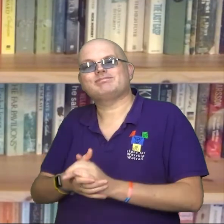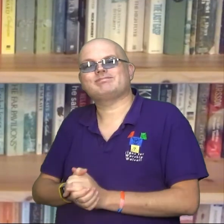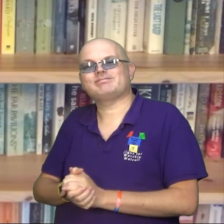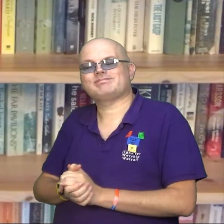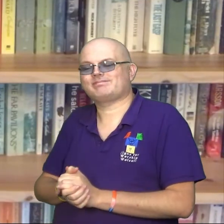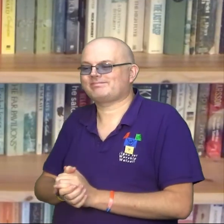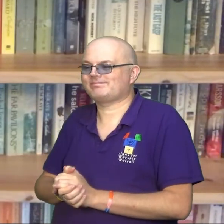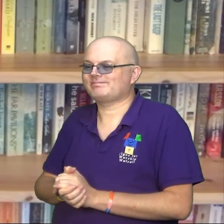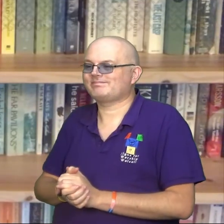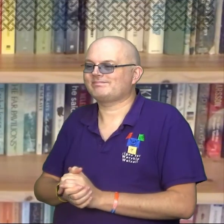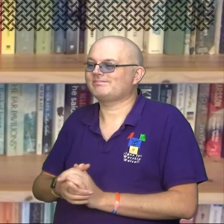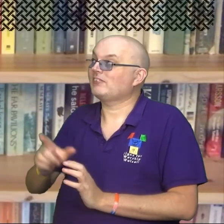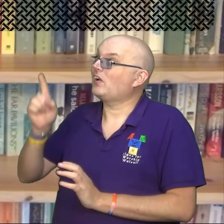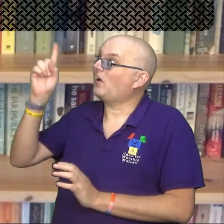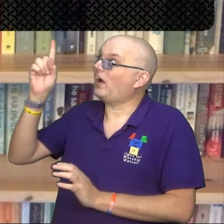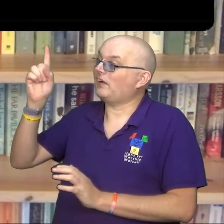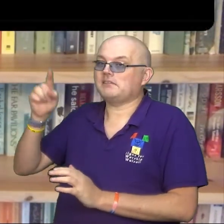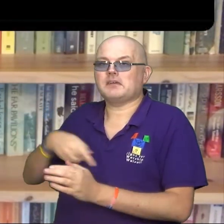of blessing?